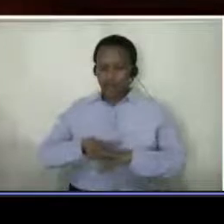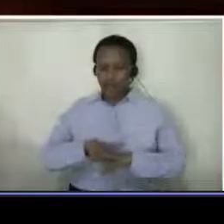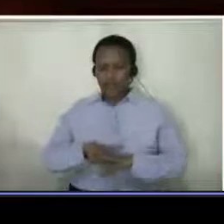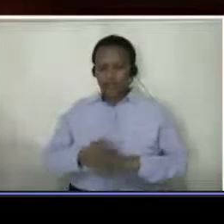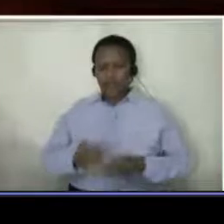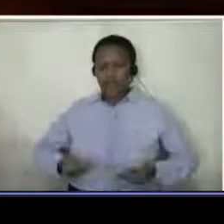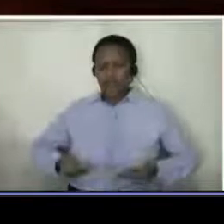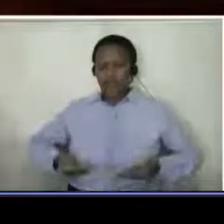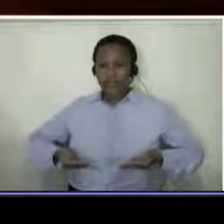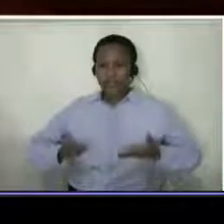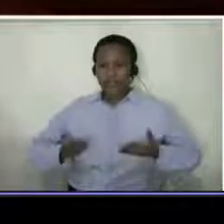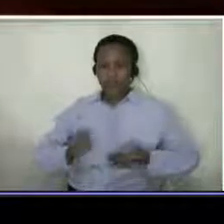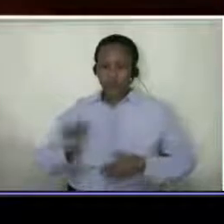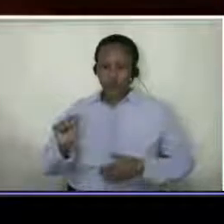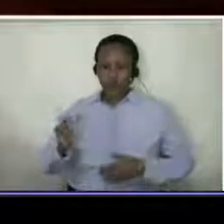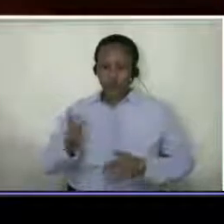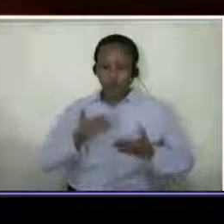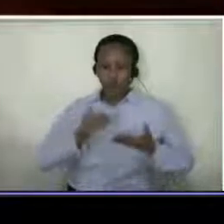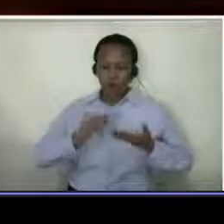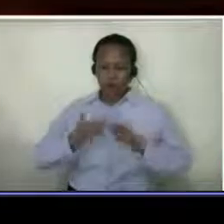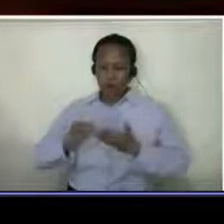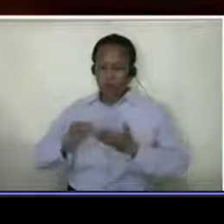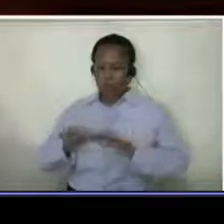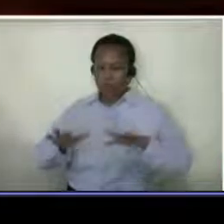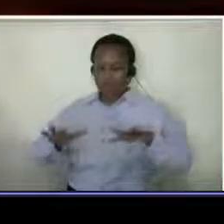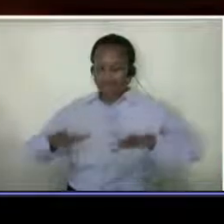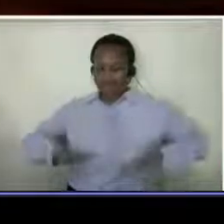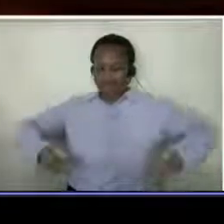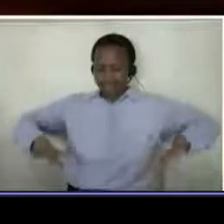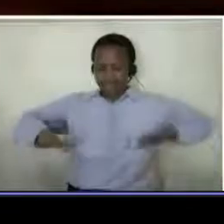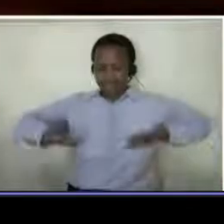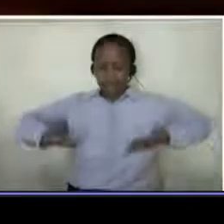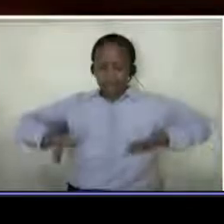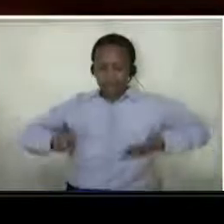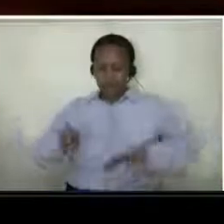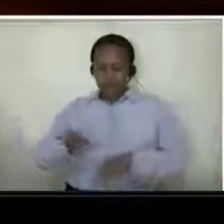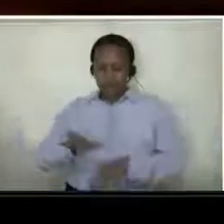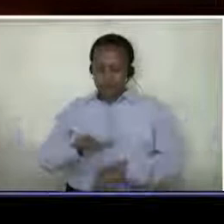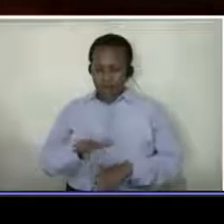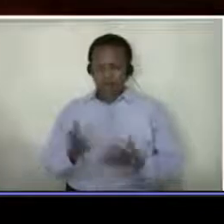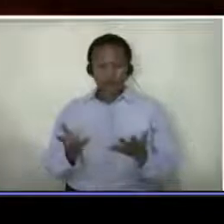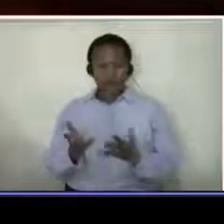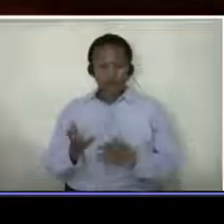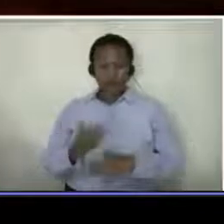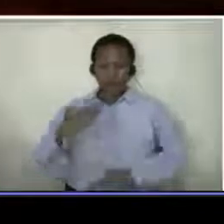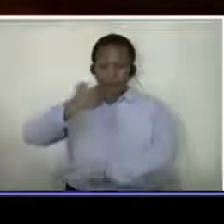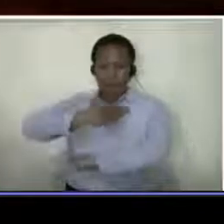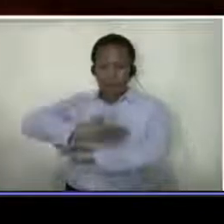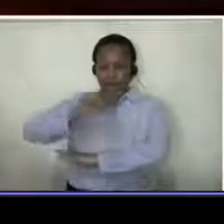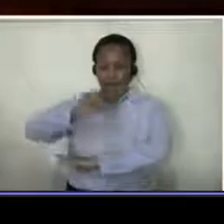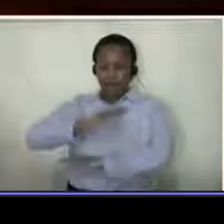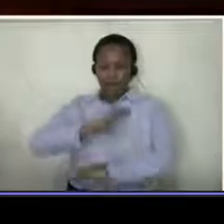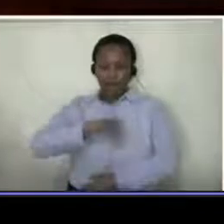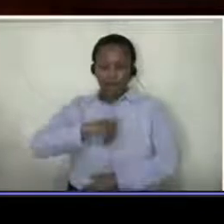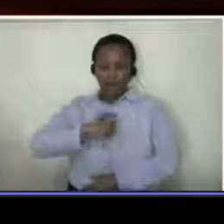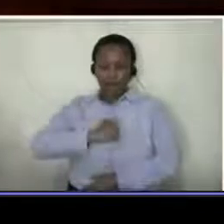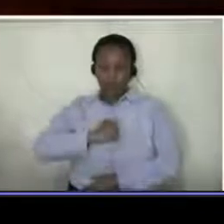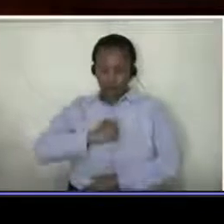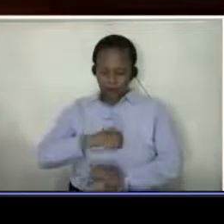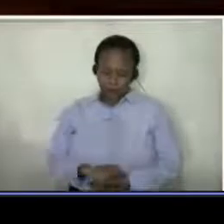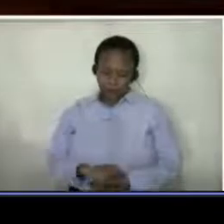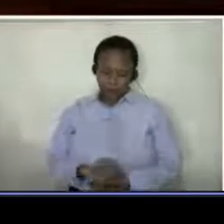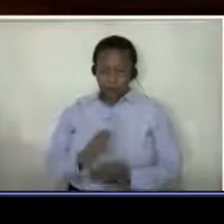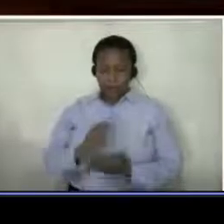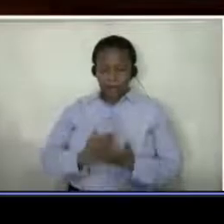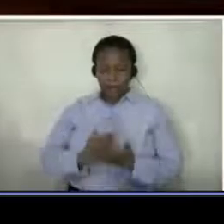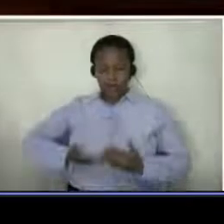citizens, irrespective of geographic location within our borders. In part, this is largely due to the fact that